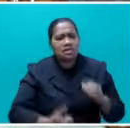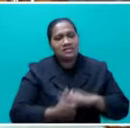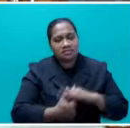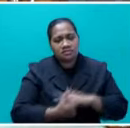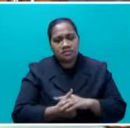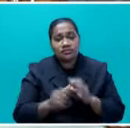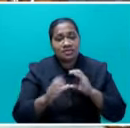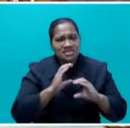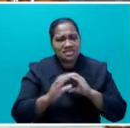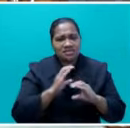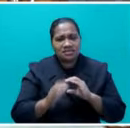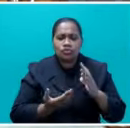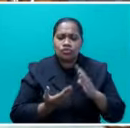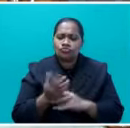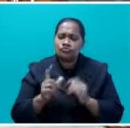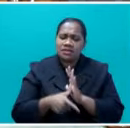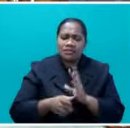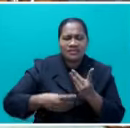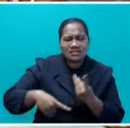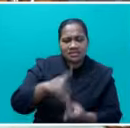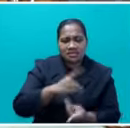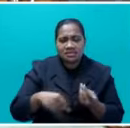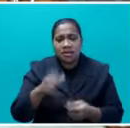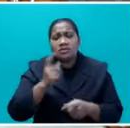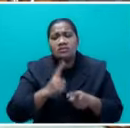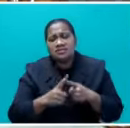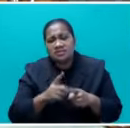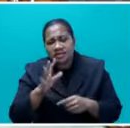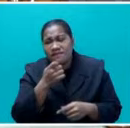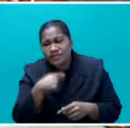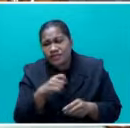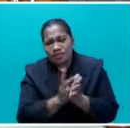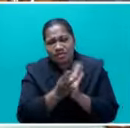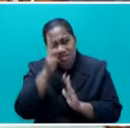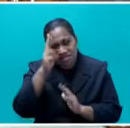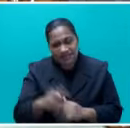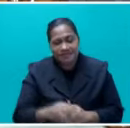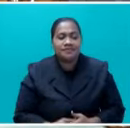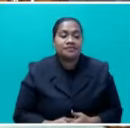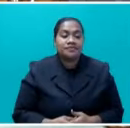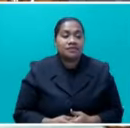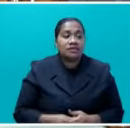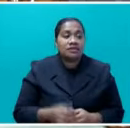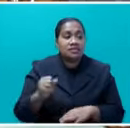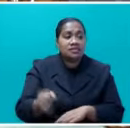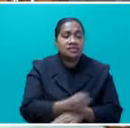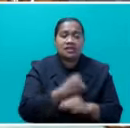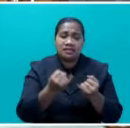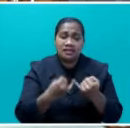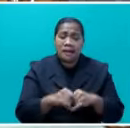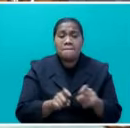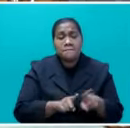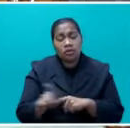communications during times of disaster and crisis. I'll be just a few minutes, sir. While out at sea or while traveling across islands, most of us are switched on to the radio